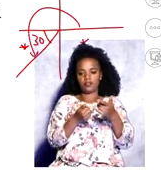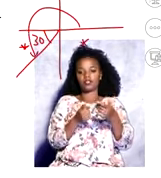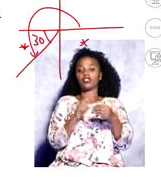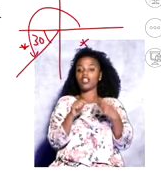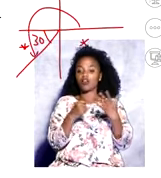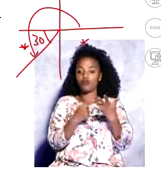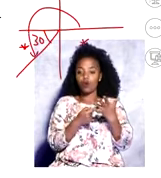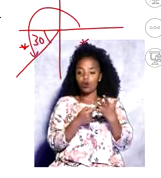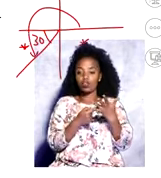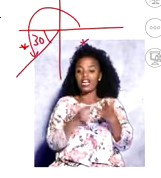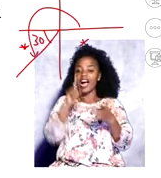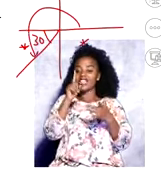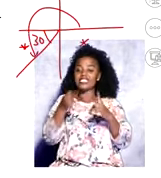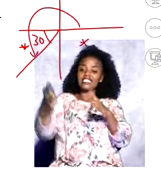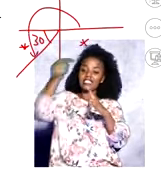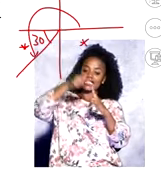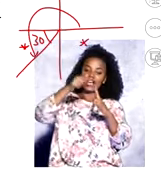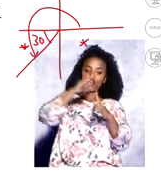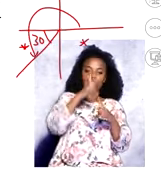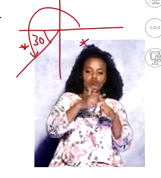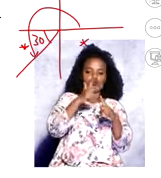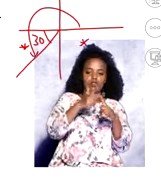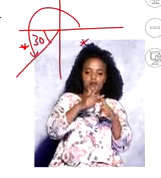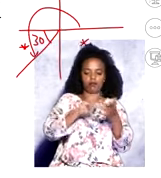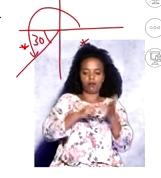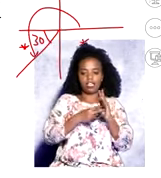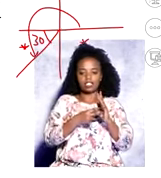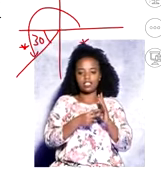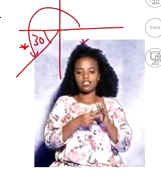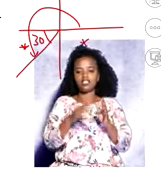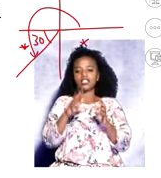Therefore, this angle means it is 30 plus